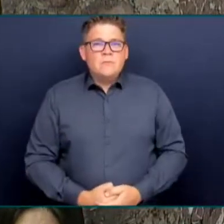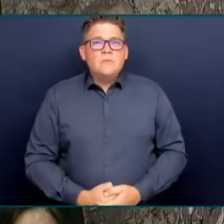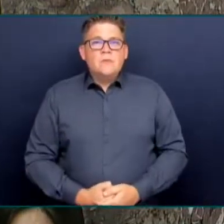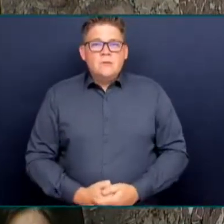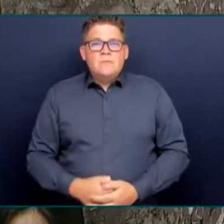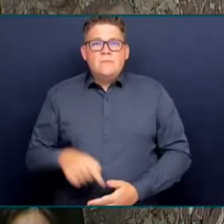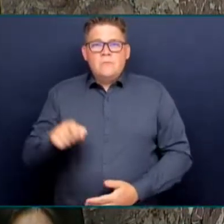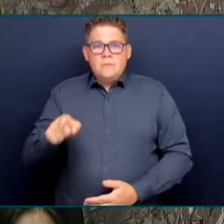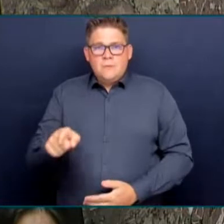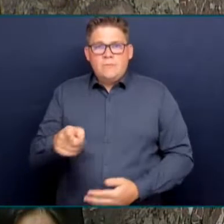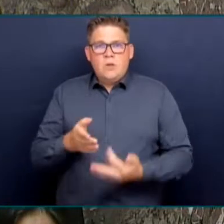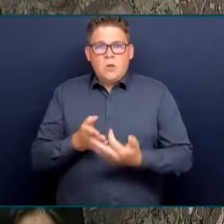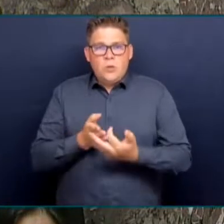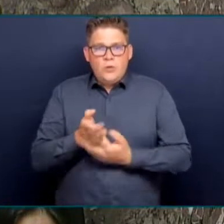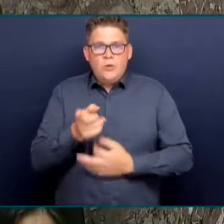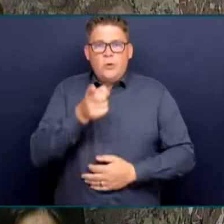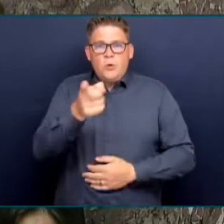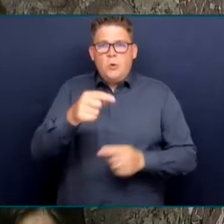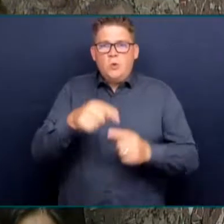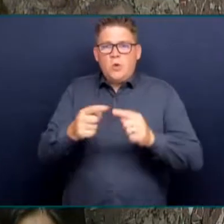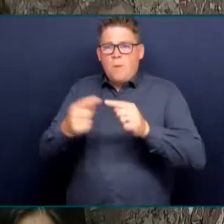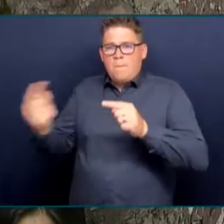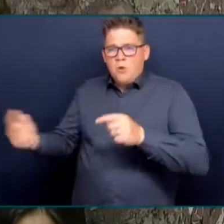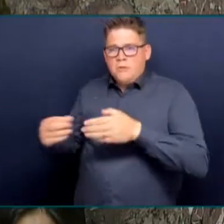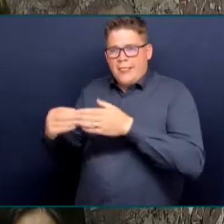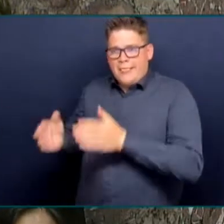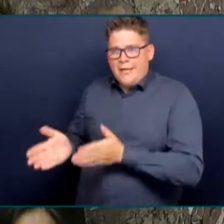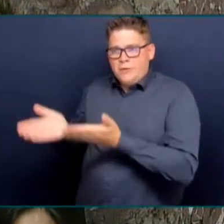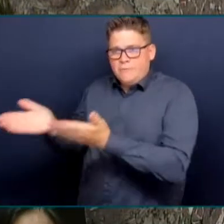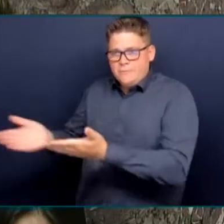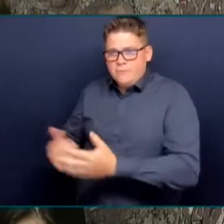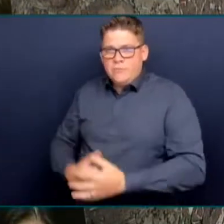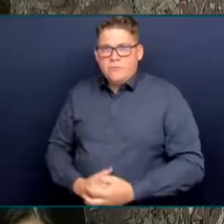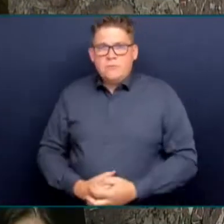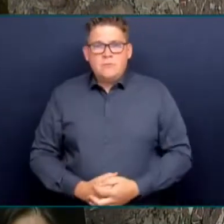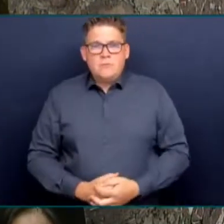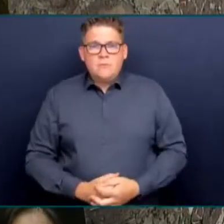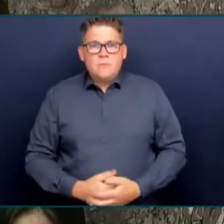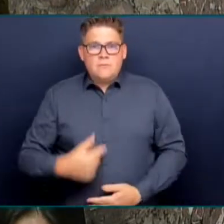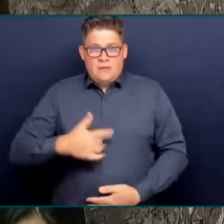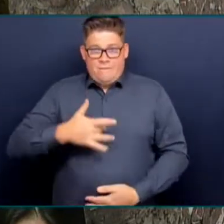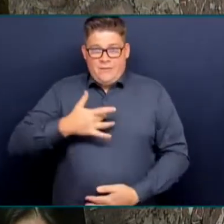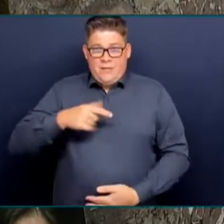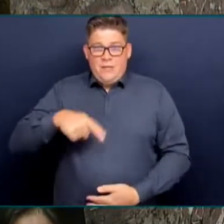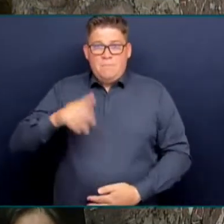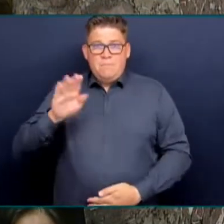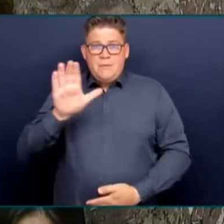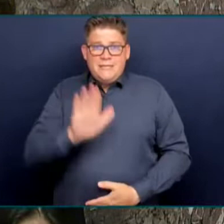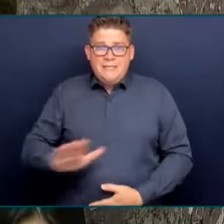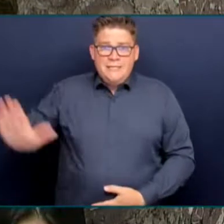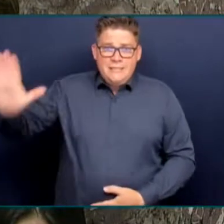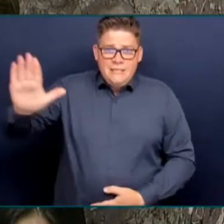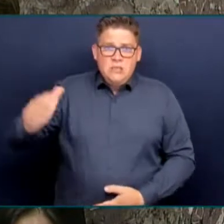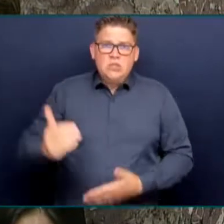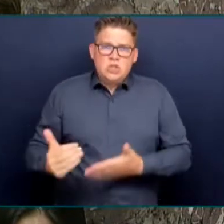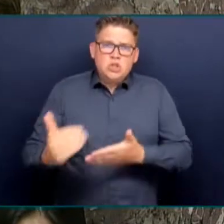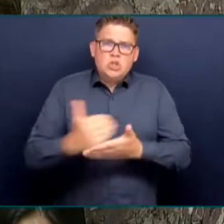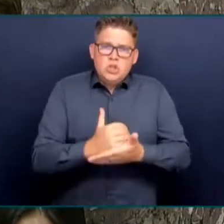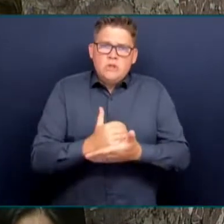say that what people in BC deserve is action, and that's what they're getting, Honourable Speaker.